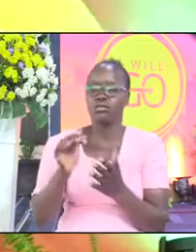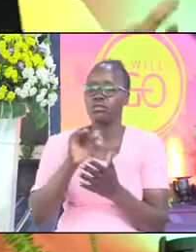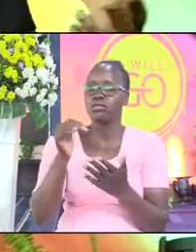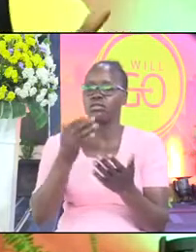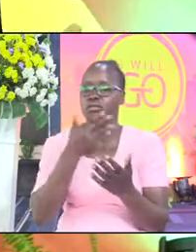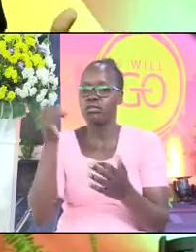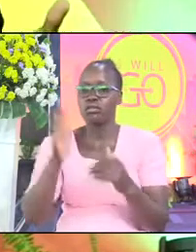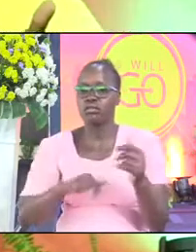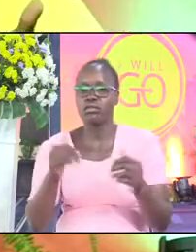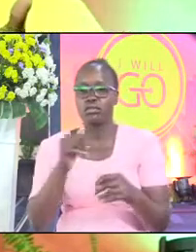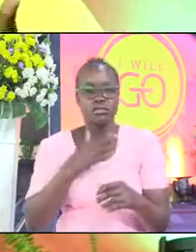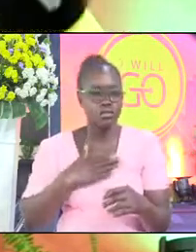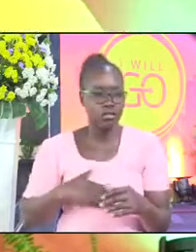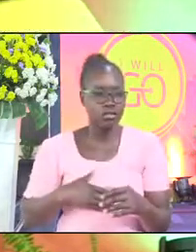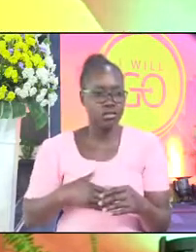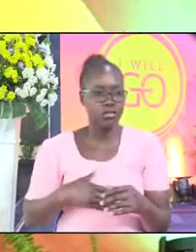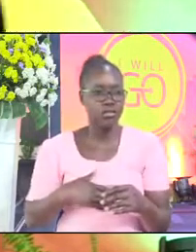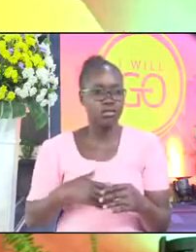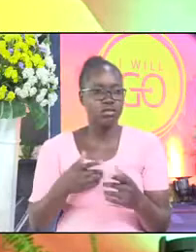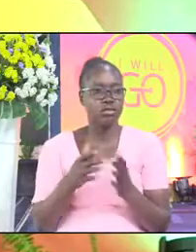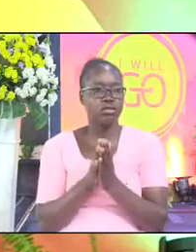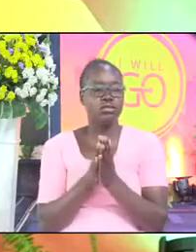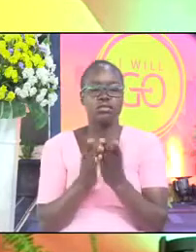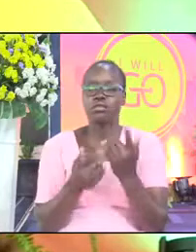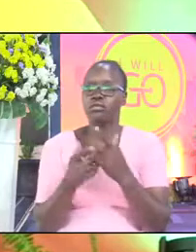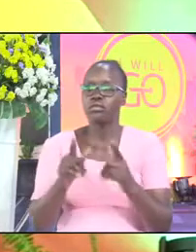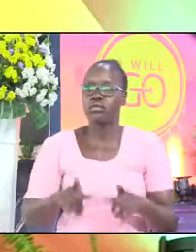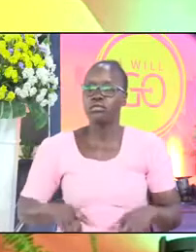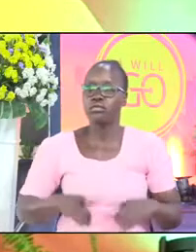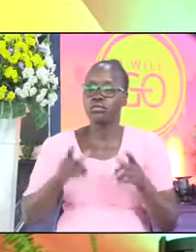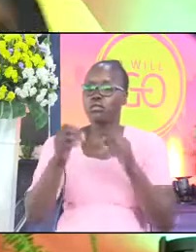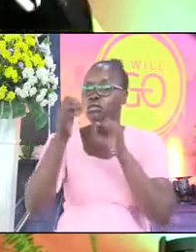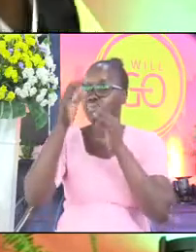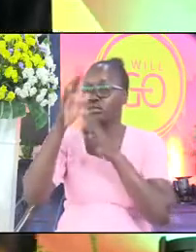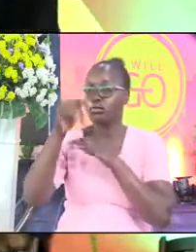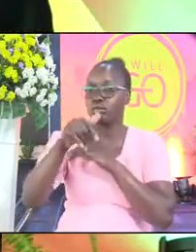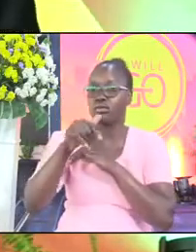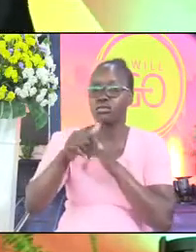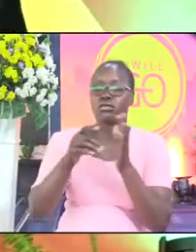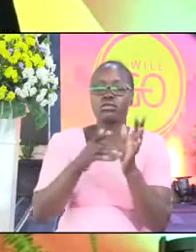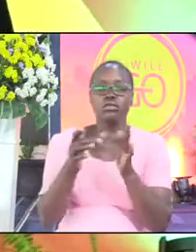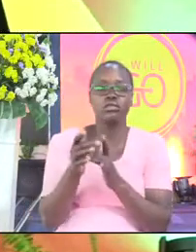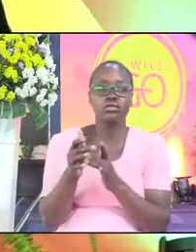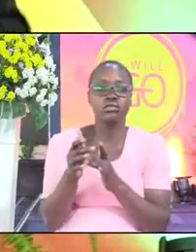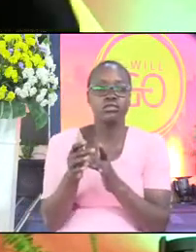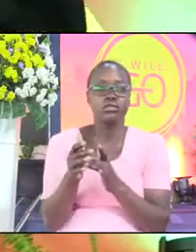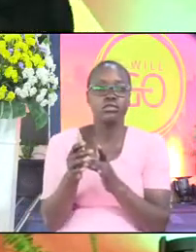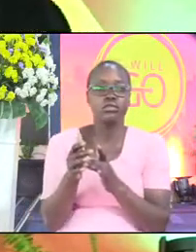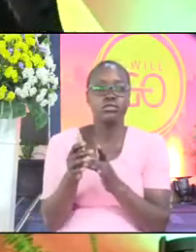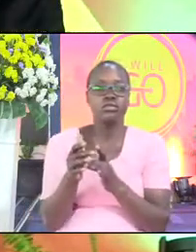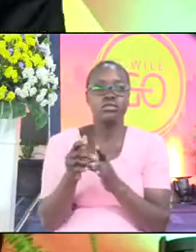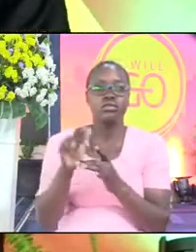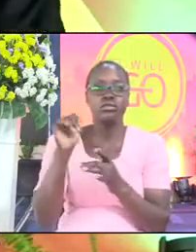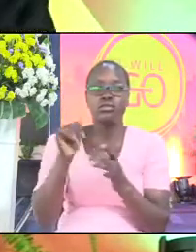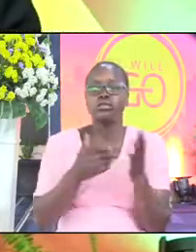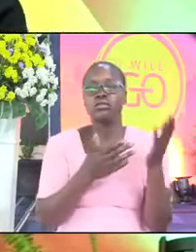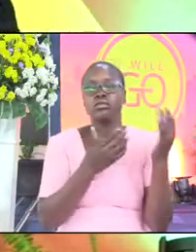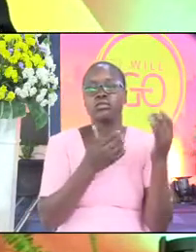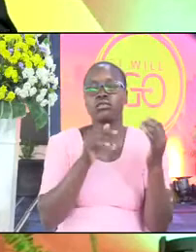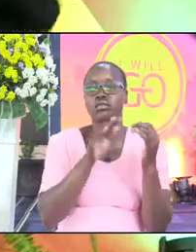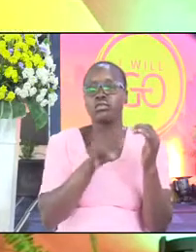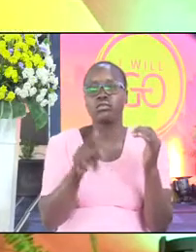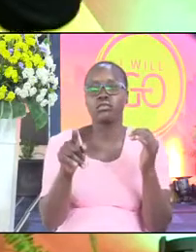than anybody else. Oh, church of the living God, hear me today. Jesus can inspect